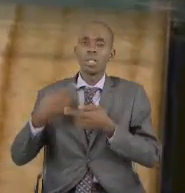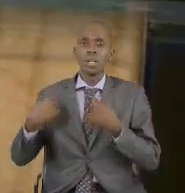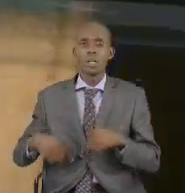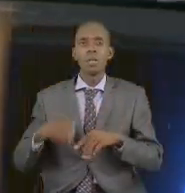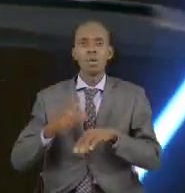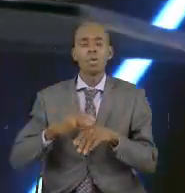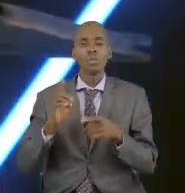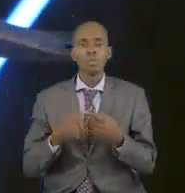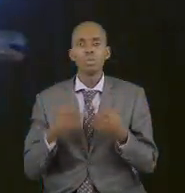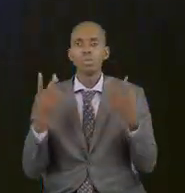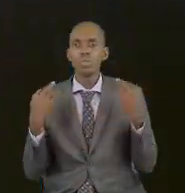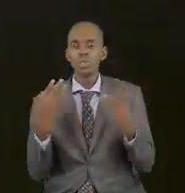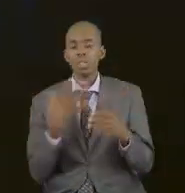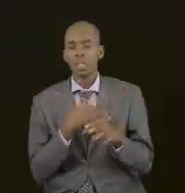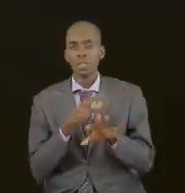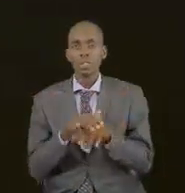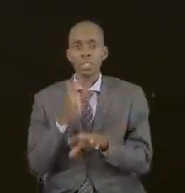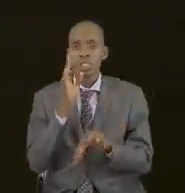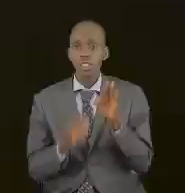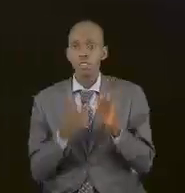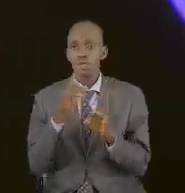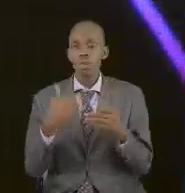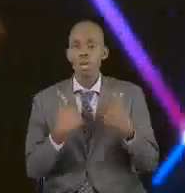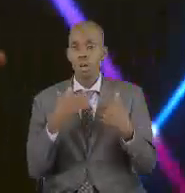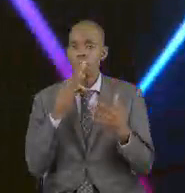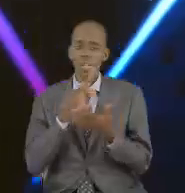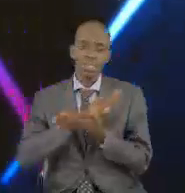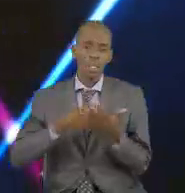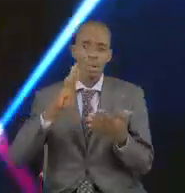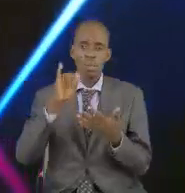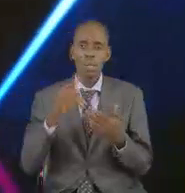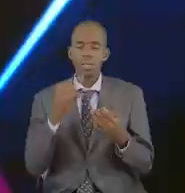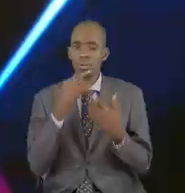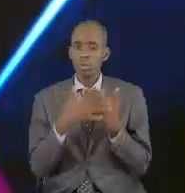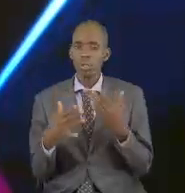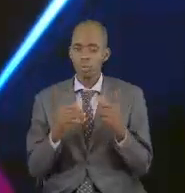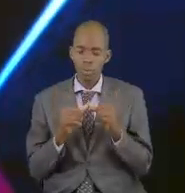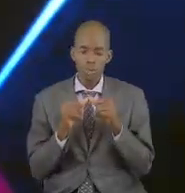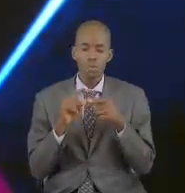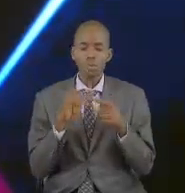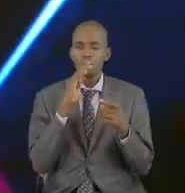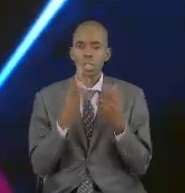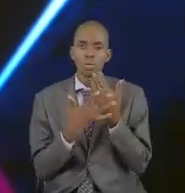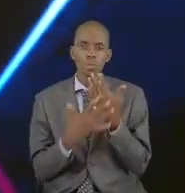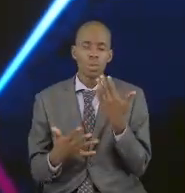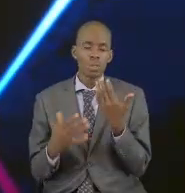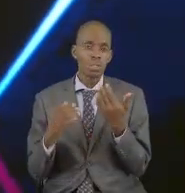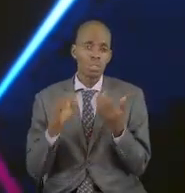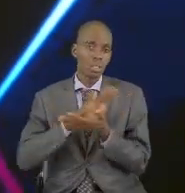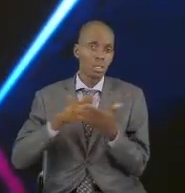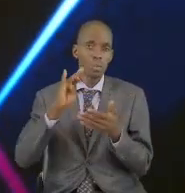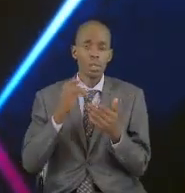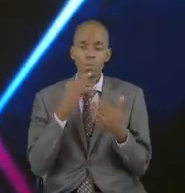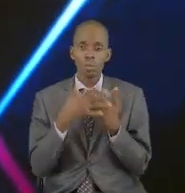deception. If you have been cleansed by the blood and you remain cleansed and consecrated, he that has clean